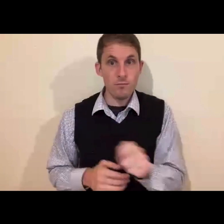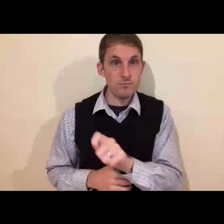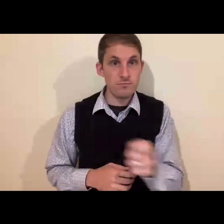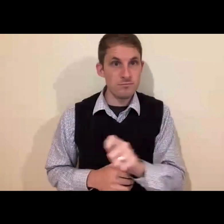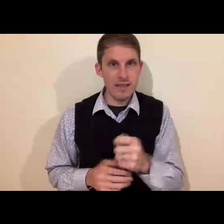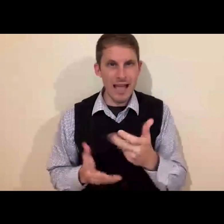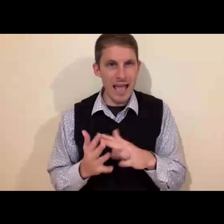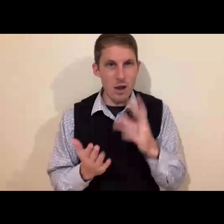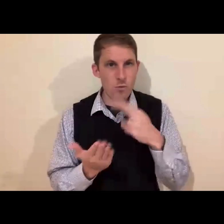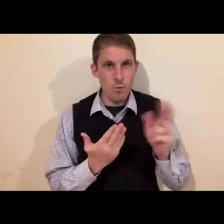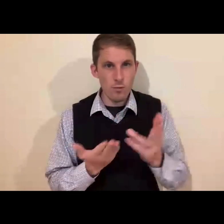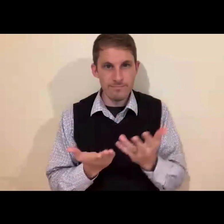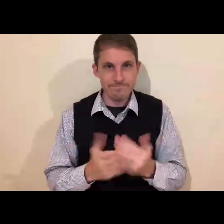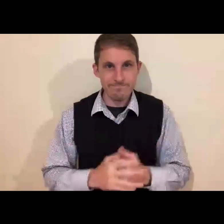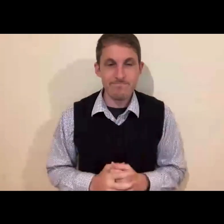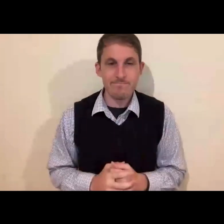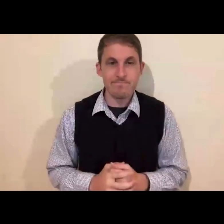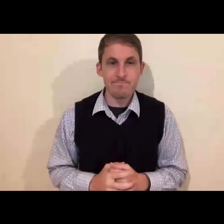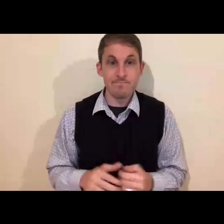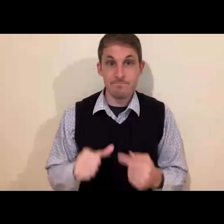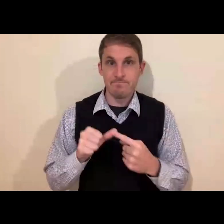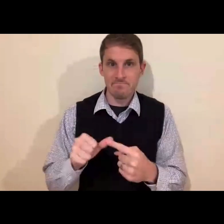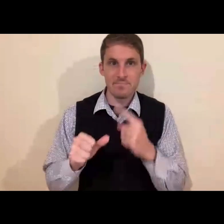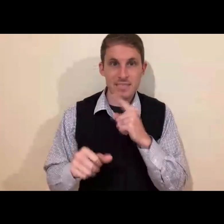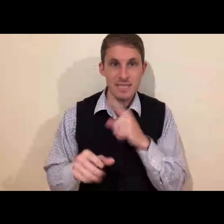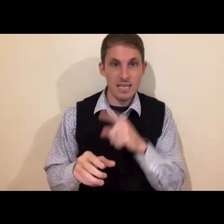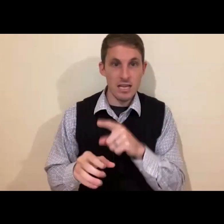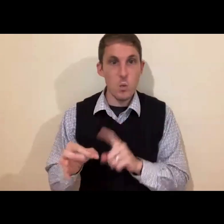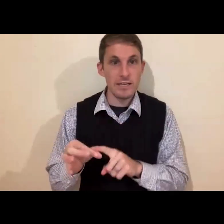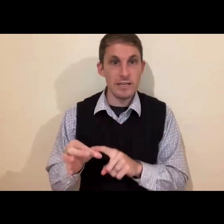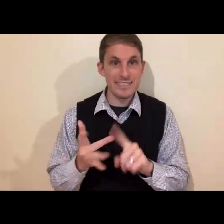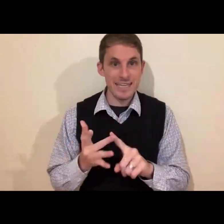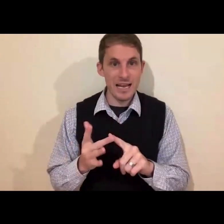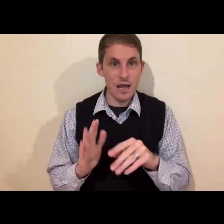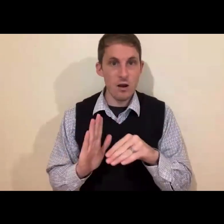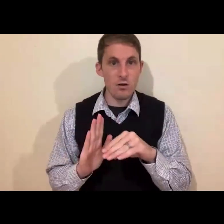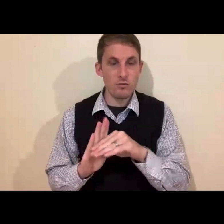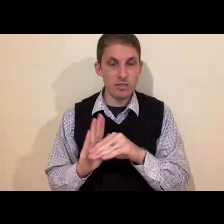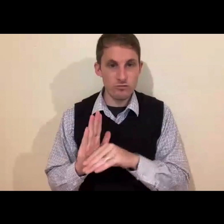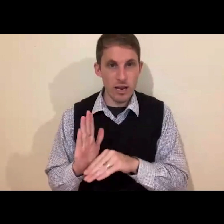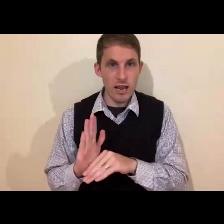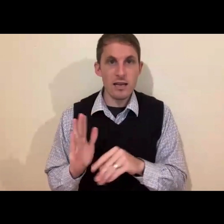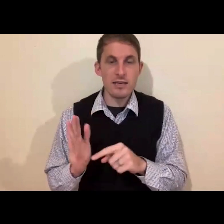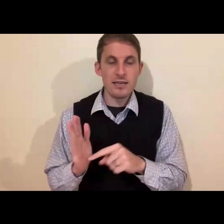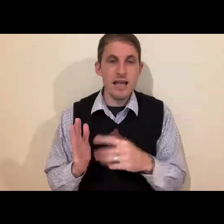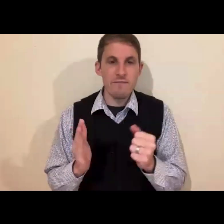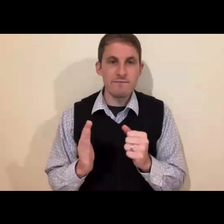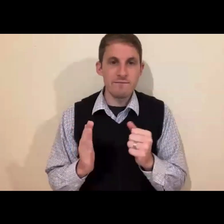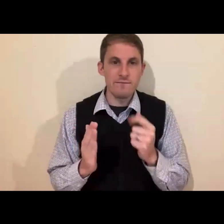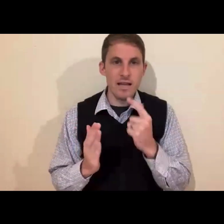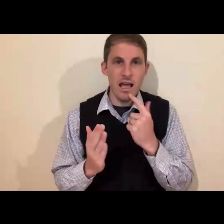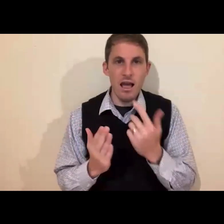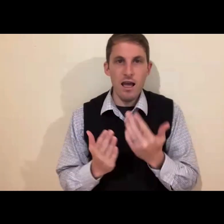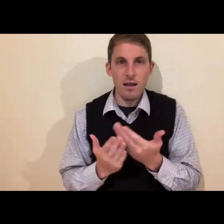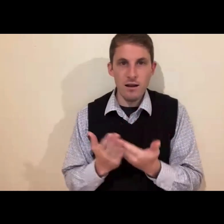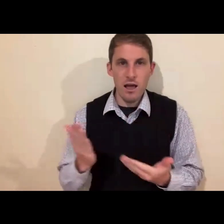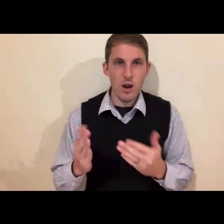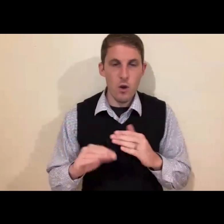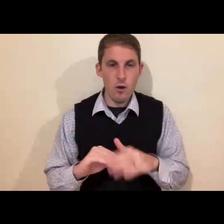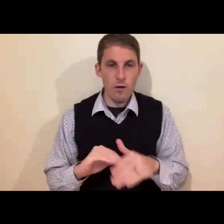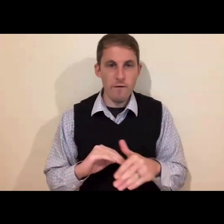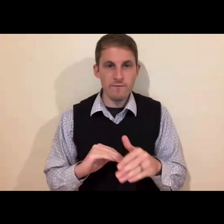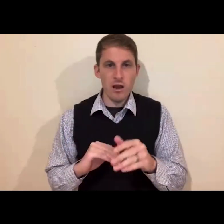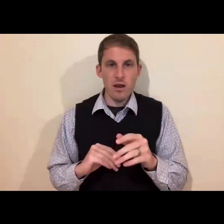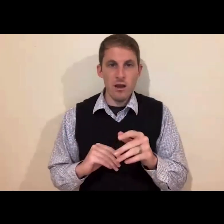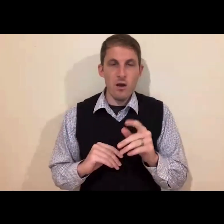So the criteria for the quality indicators set, as I've outlined in terms of what